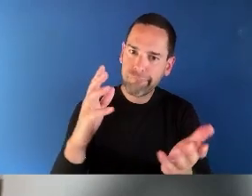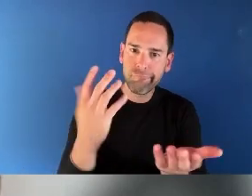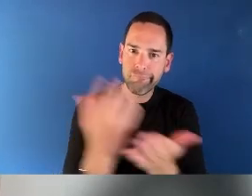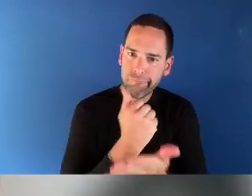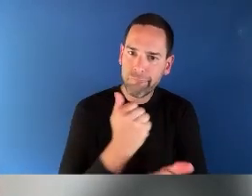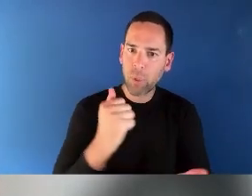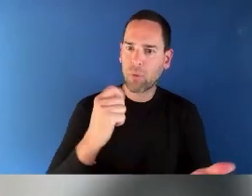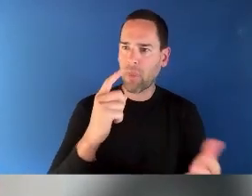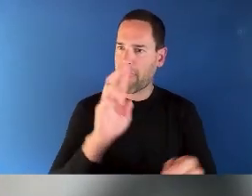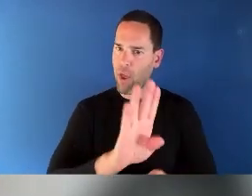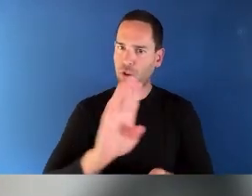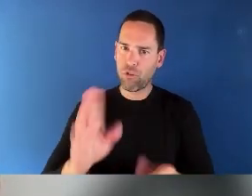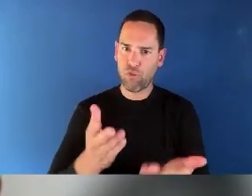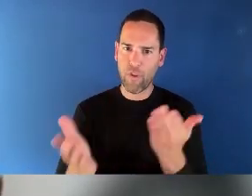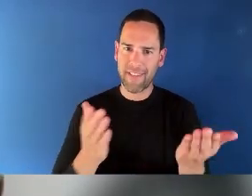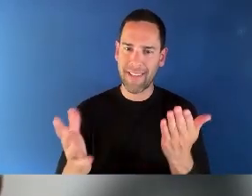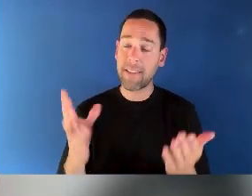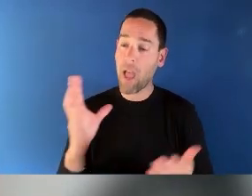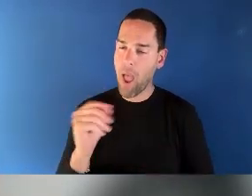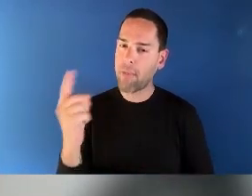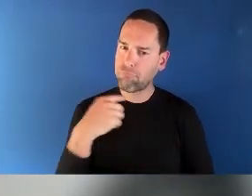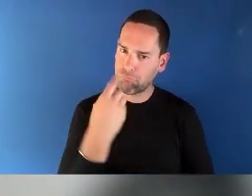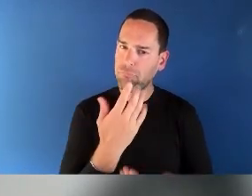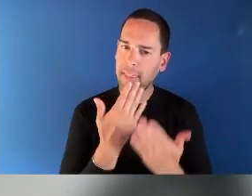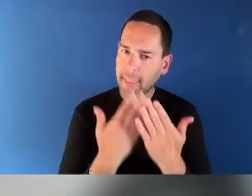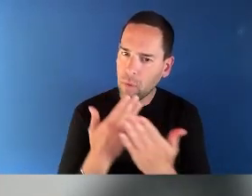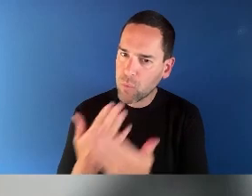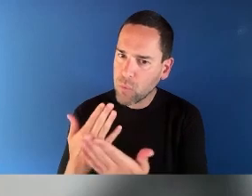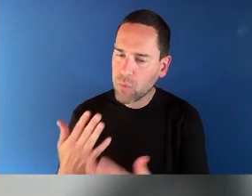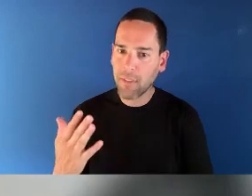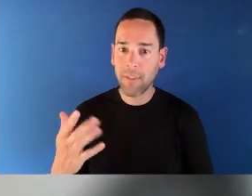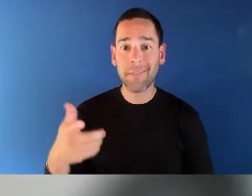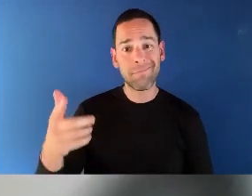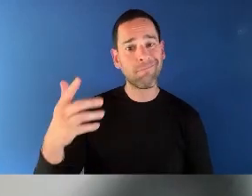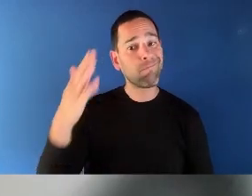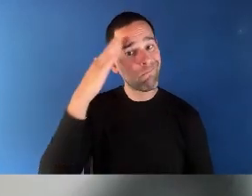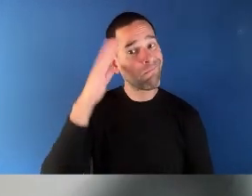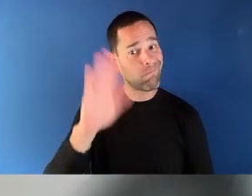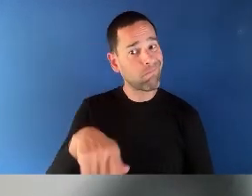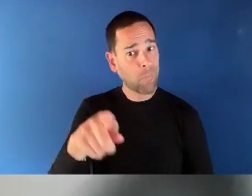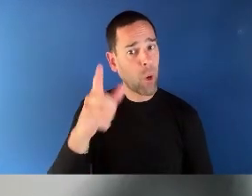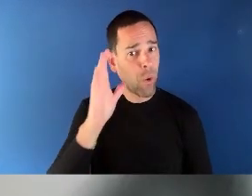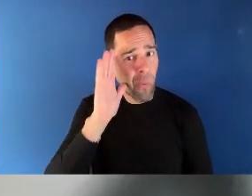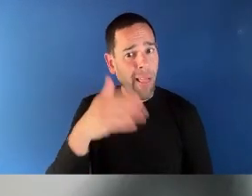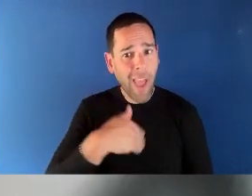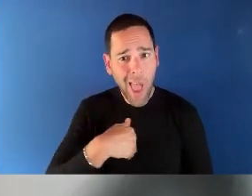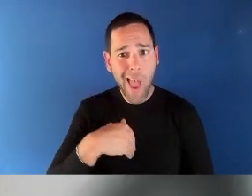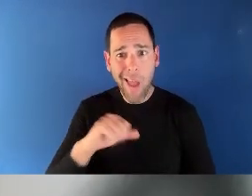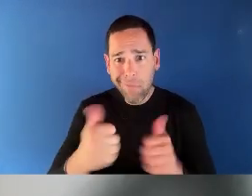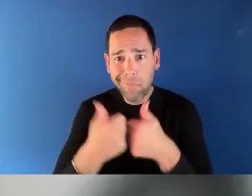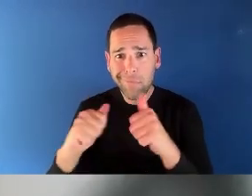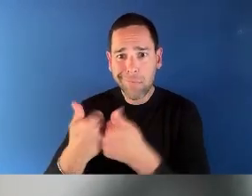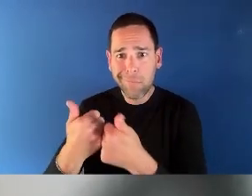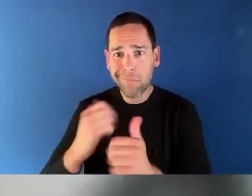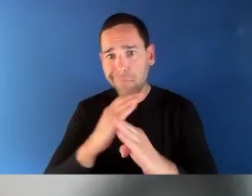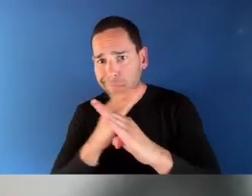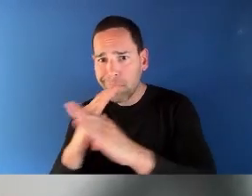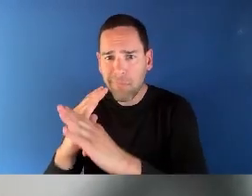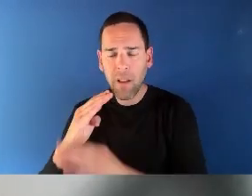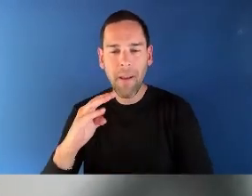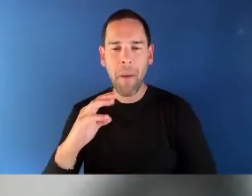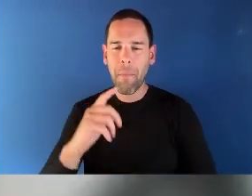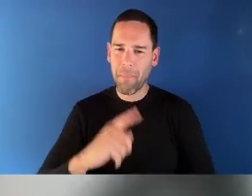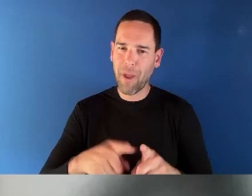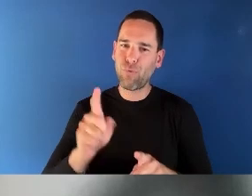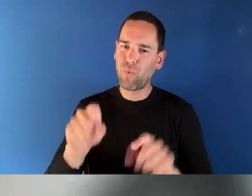and know that you will encounter challenges, but you can accomplish great